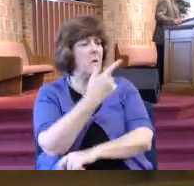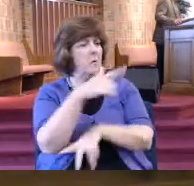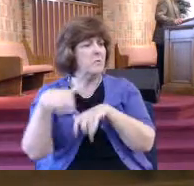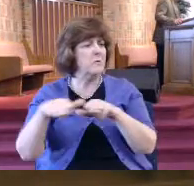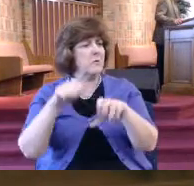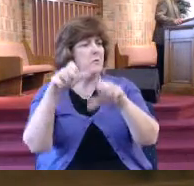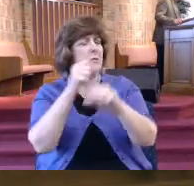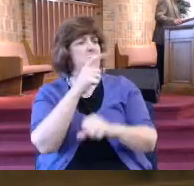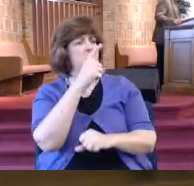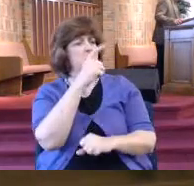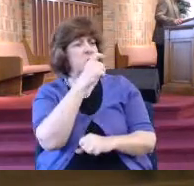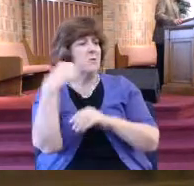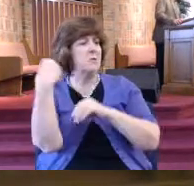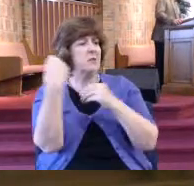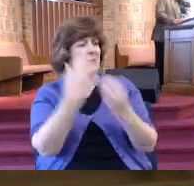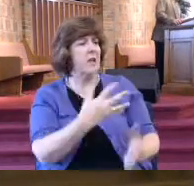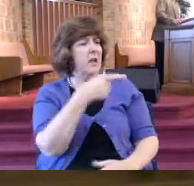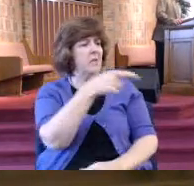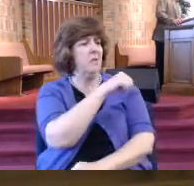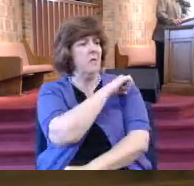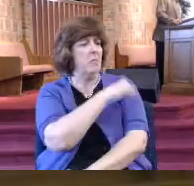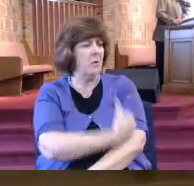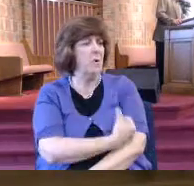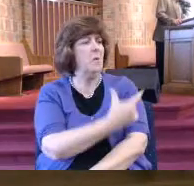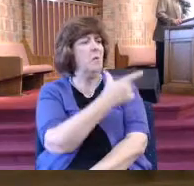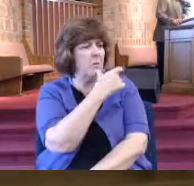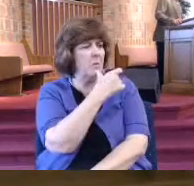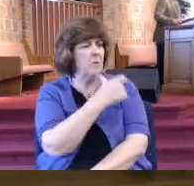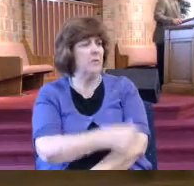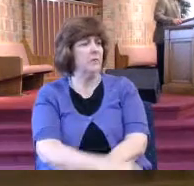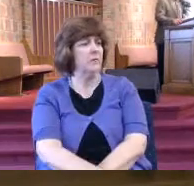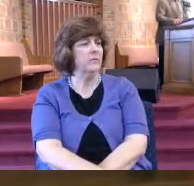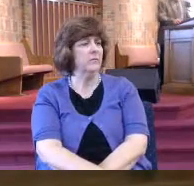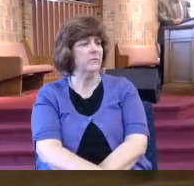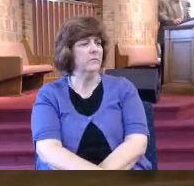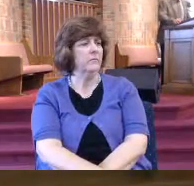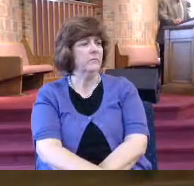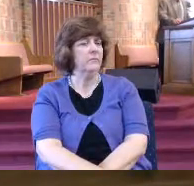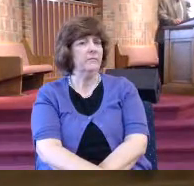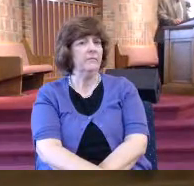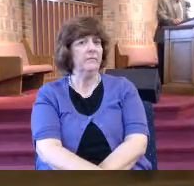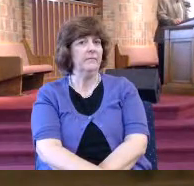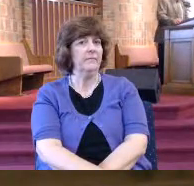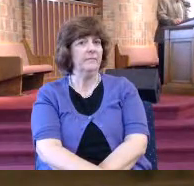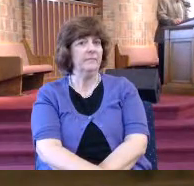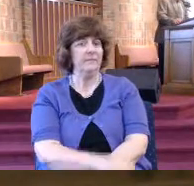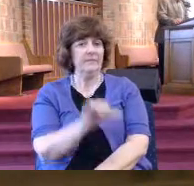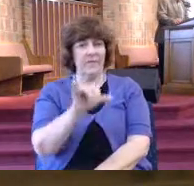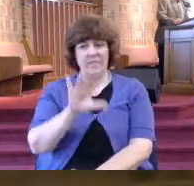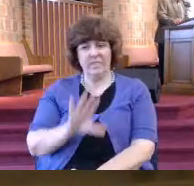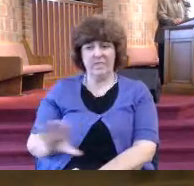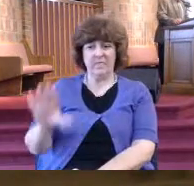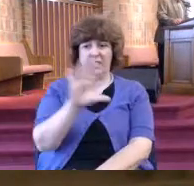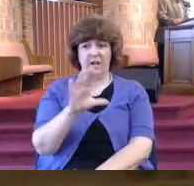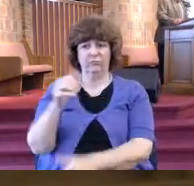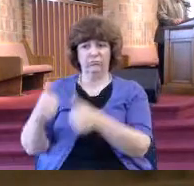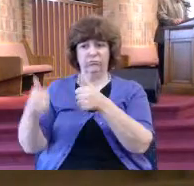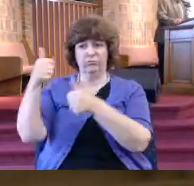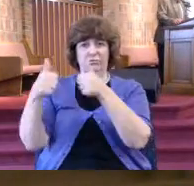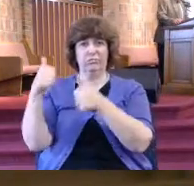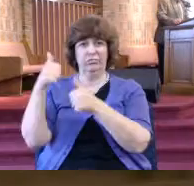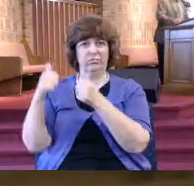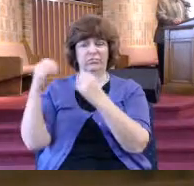who gave you this authority?'" The question that the elders of the